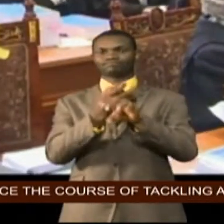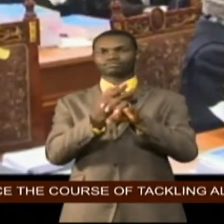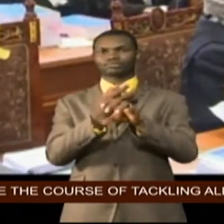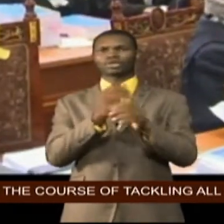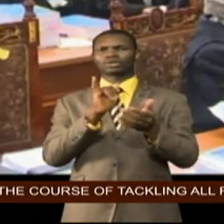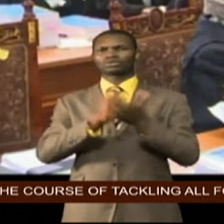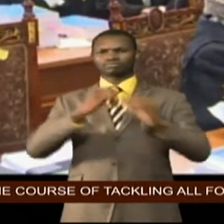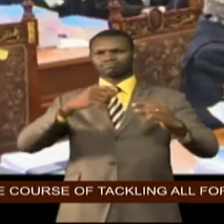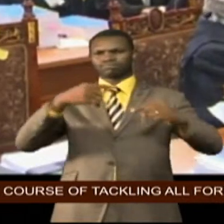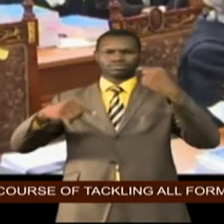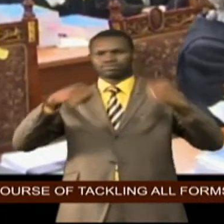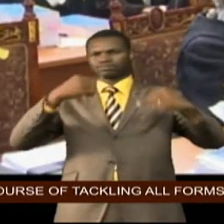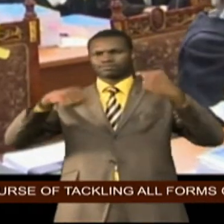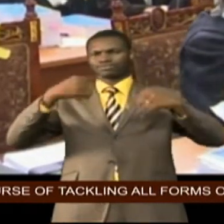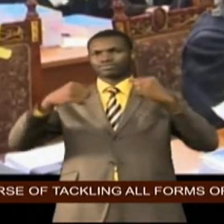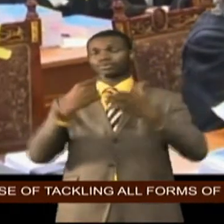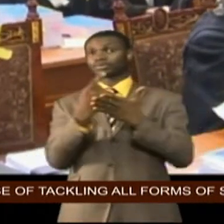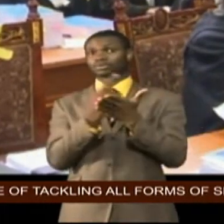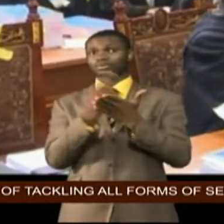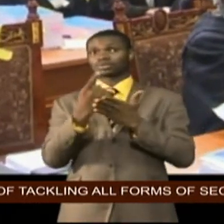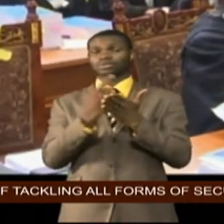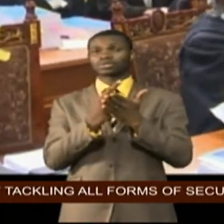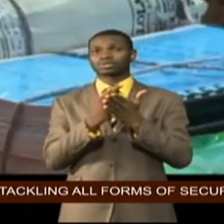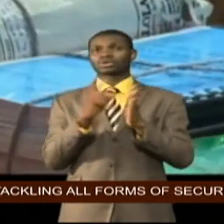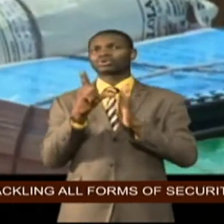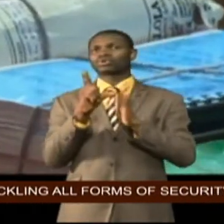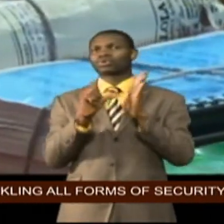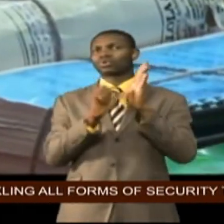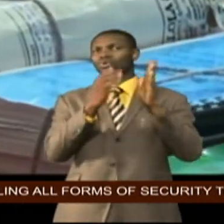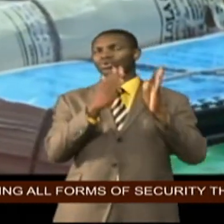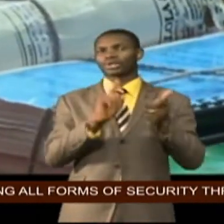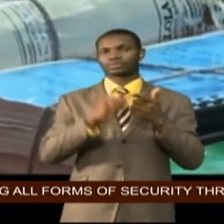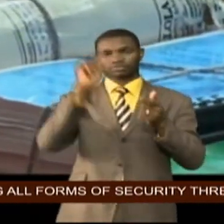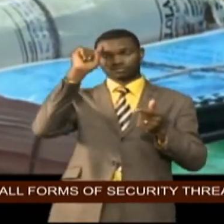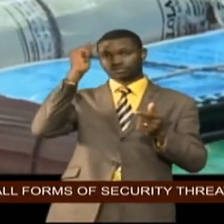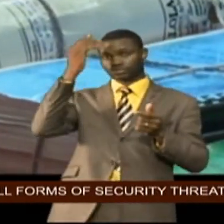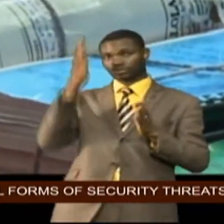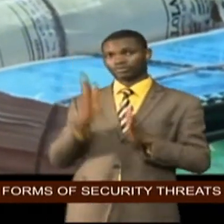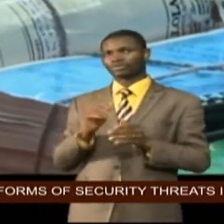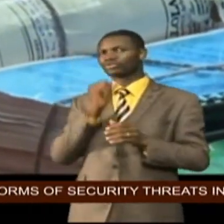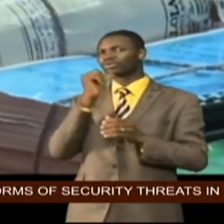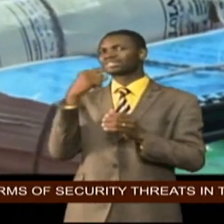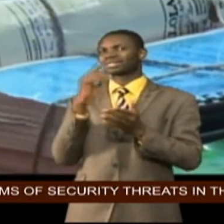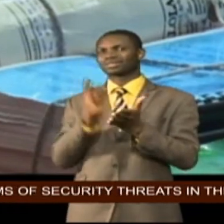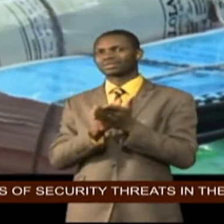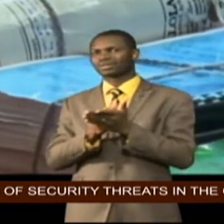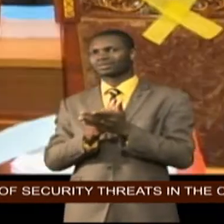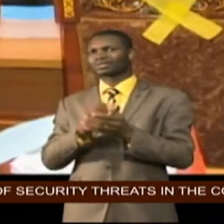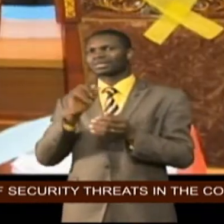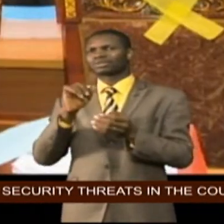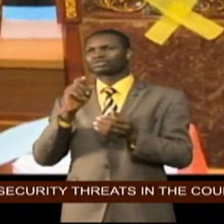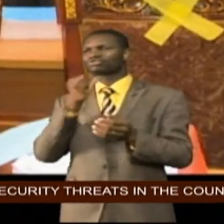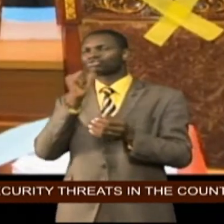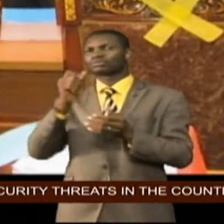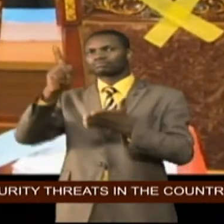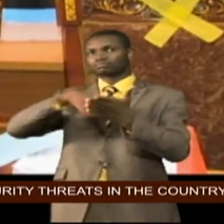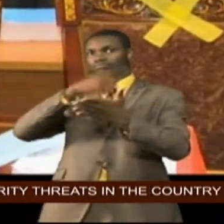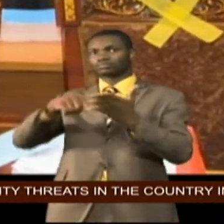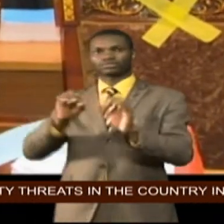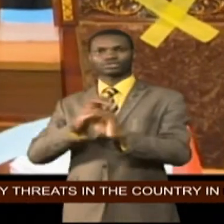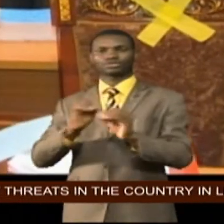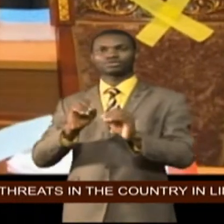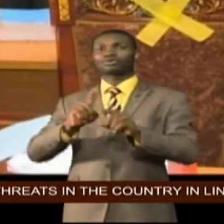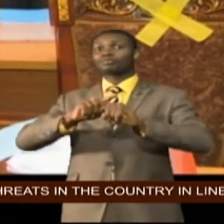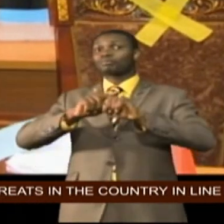his written address, counsel to the governor contends that it was not the contest that disqualified the candidate of the Advanced Nigeria People's Party, but